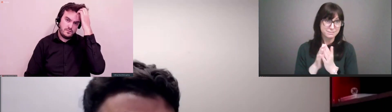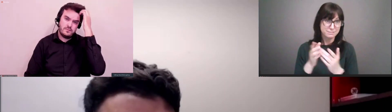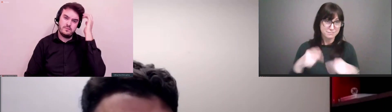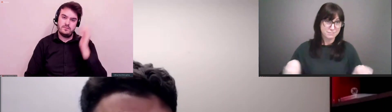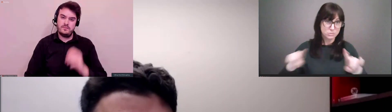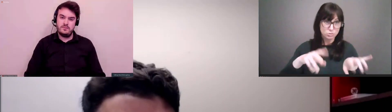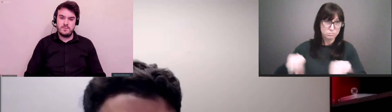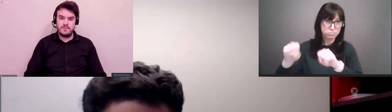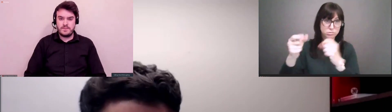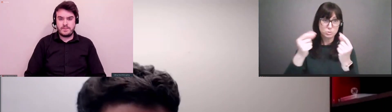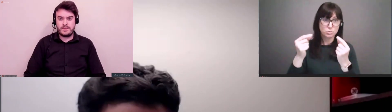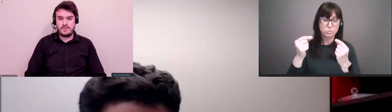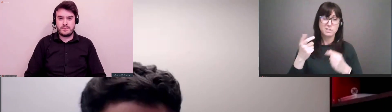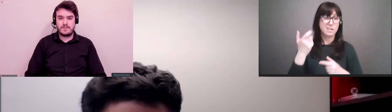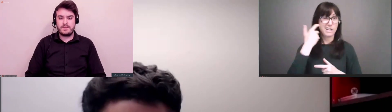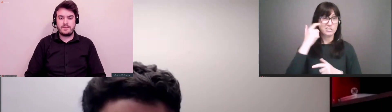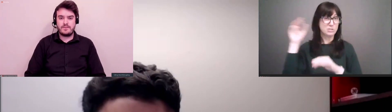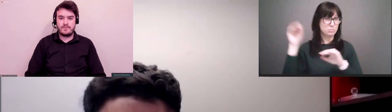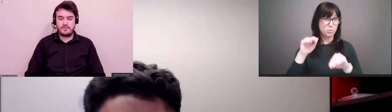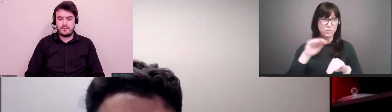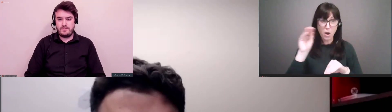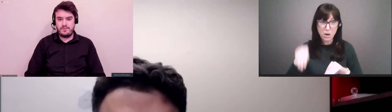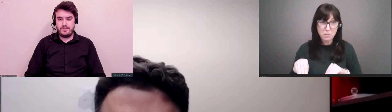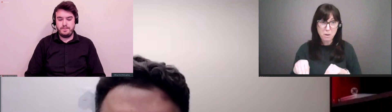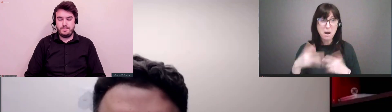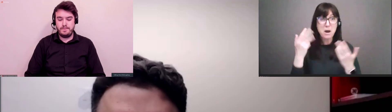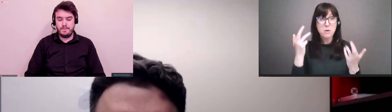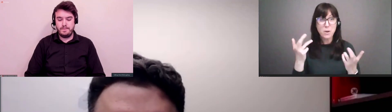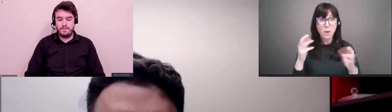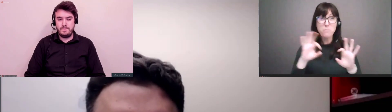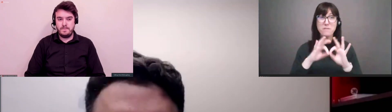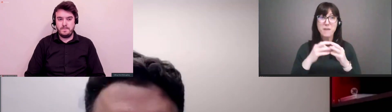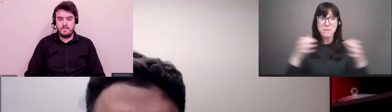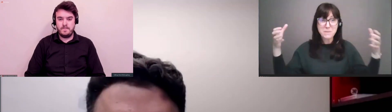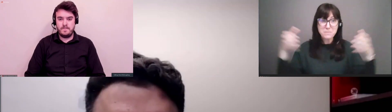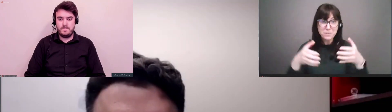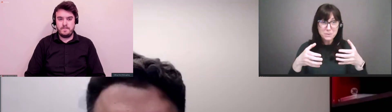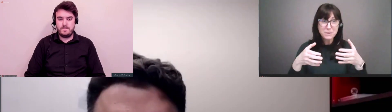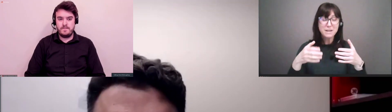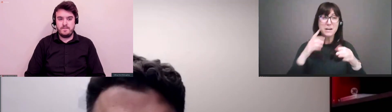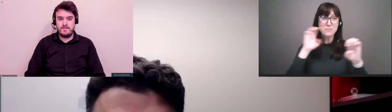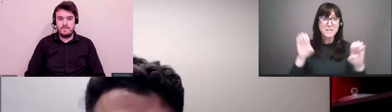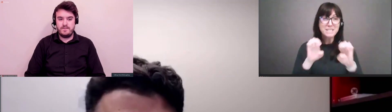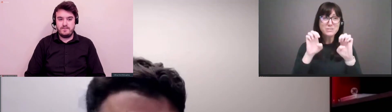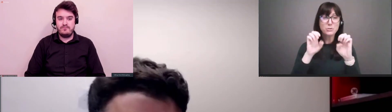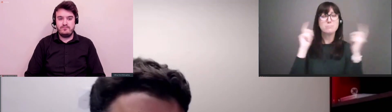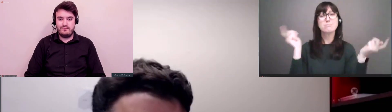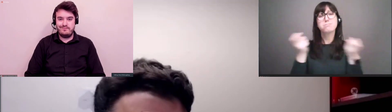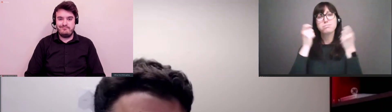we just relocated to Ottawa. We were hoping to have a big family get together for Easter to celebrate